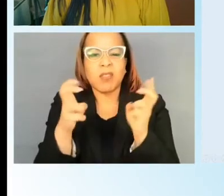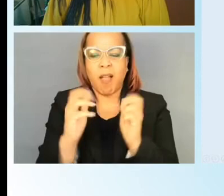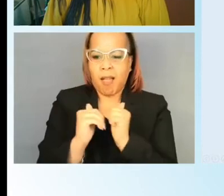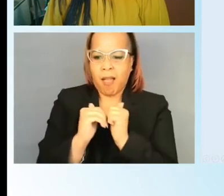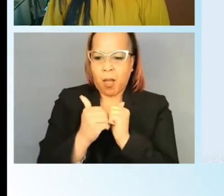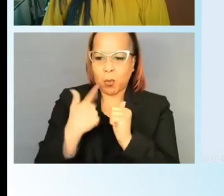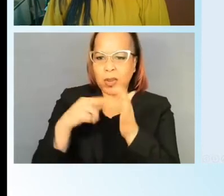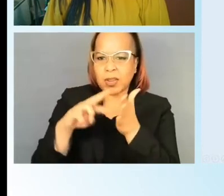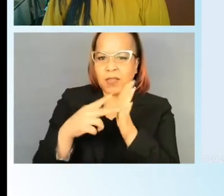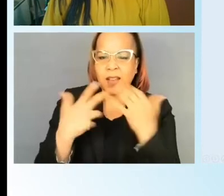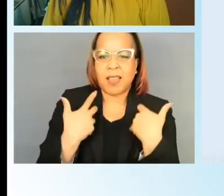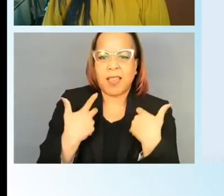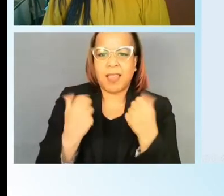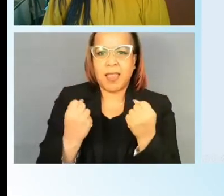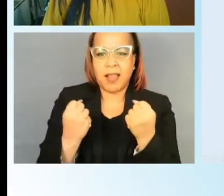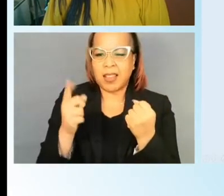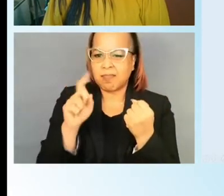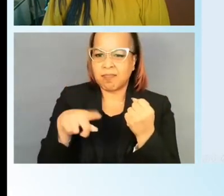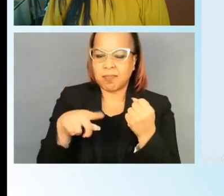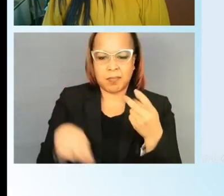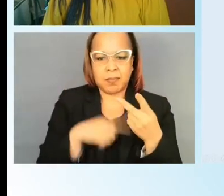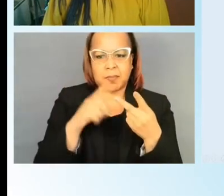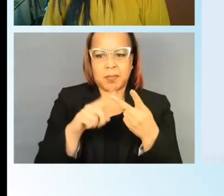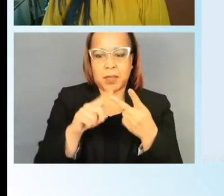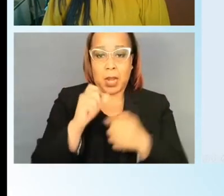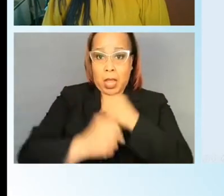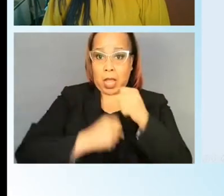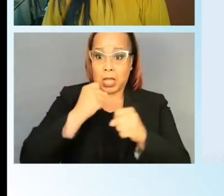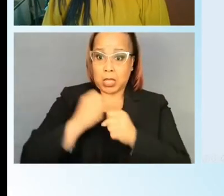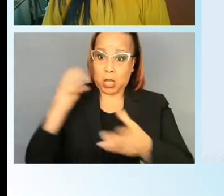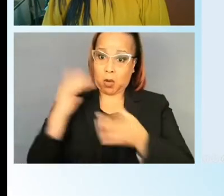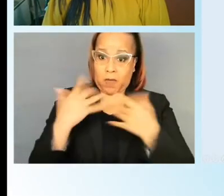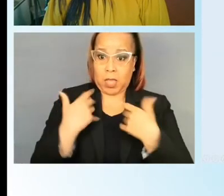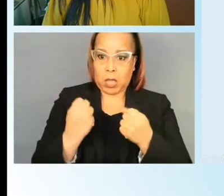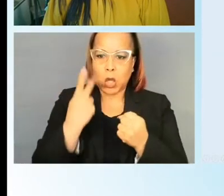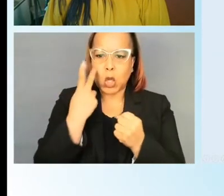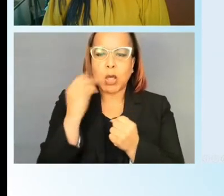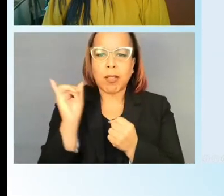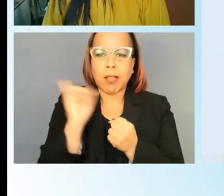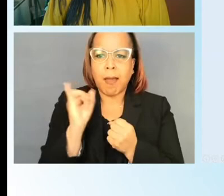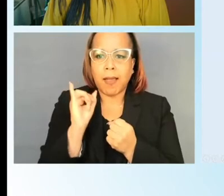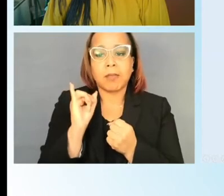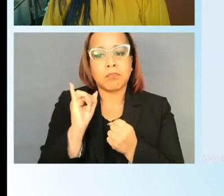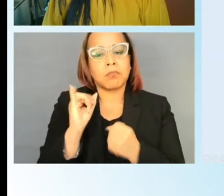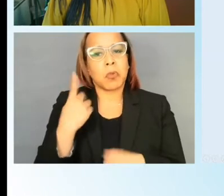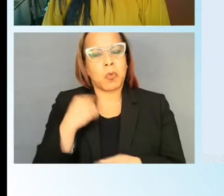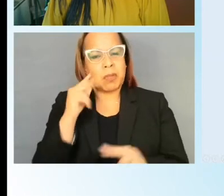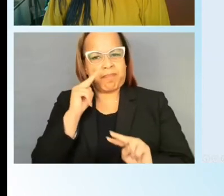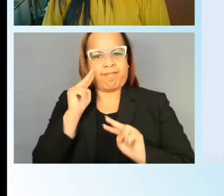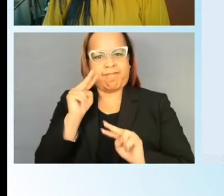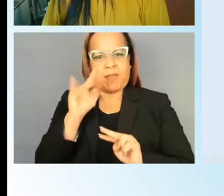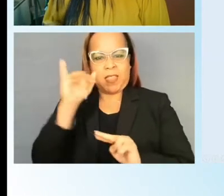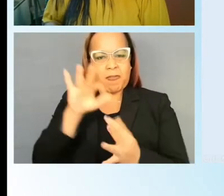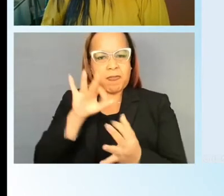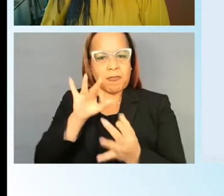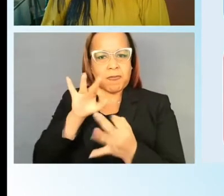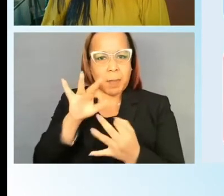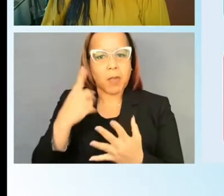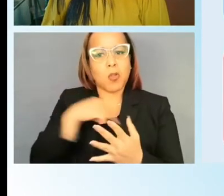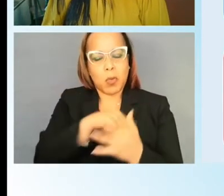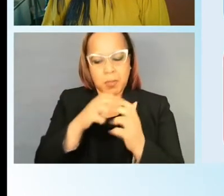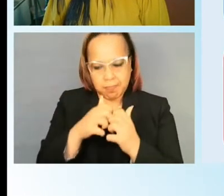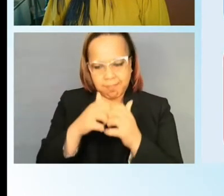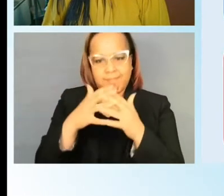define healing and what does a year of healing look like? And so we really are looking forward to that feedback so that we can build this